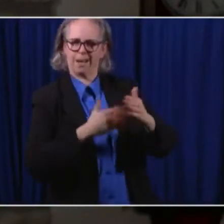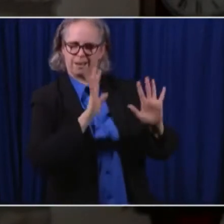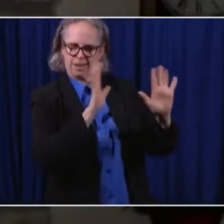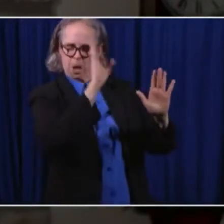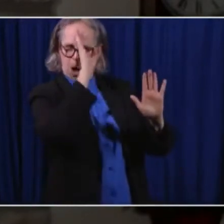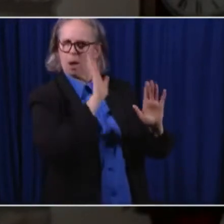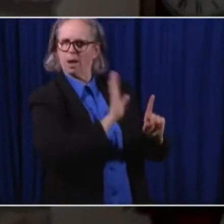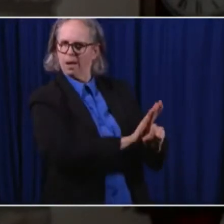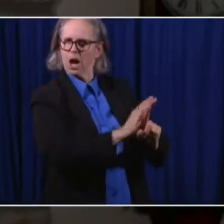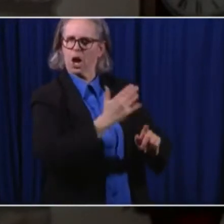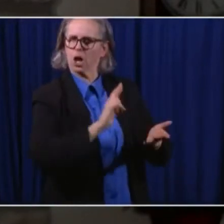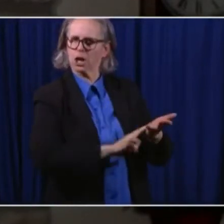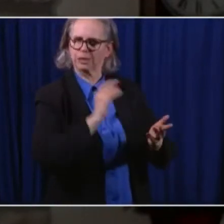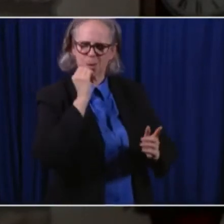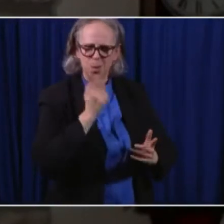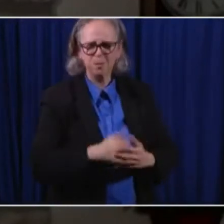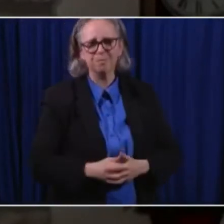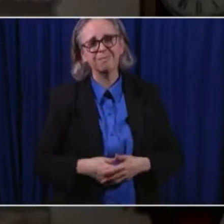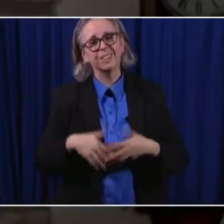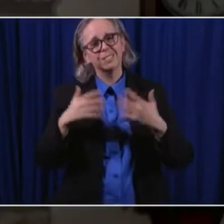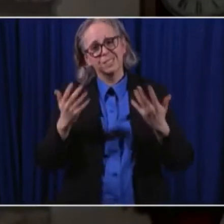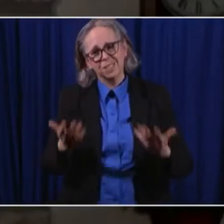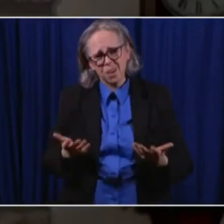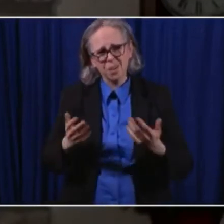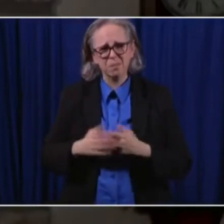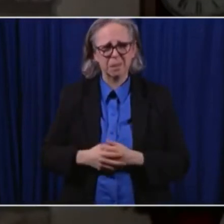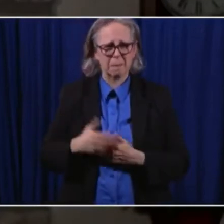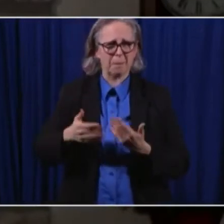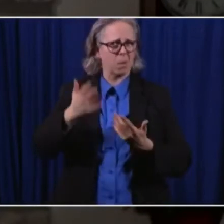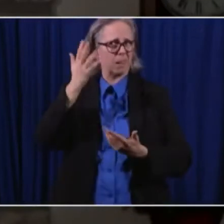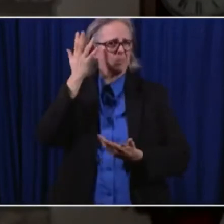used, and so it may be a different population.